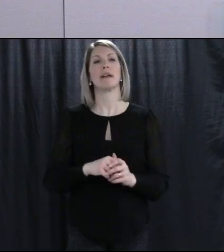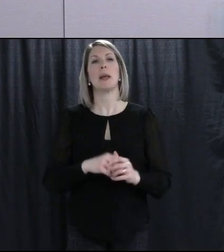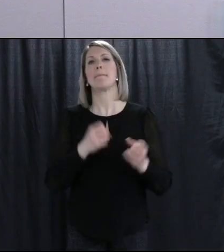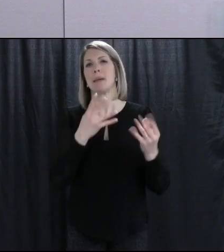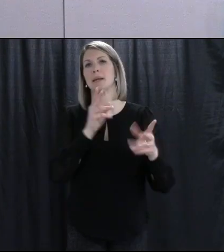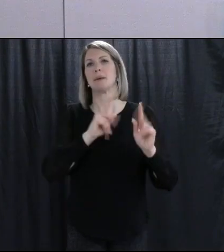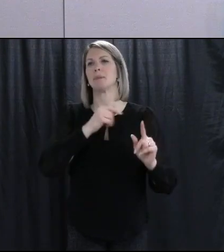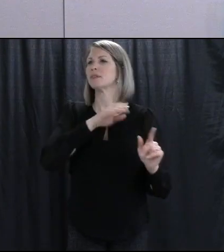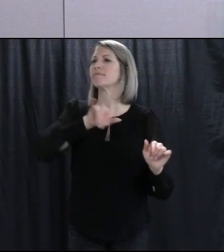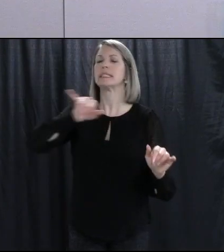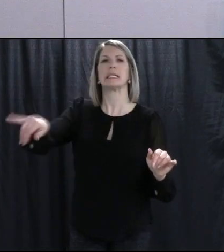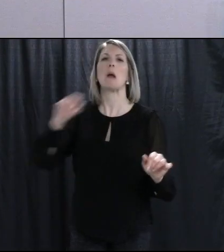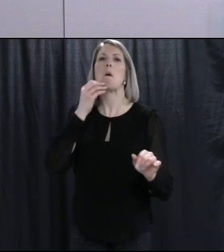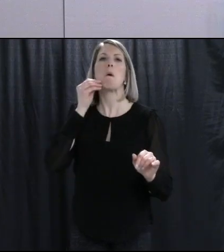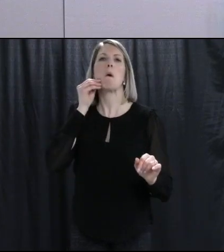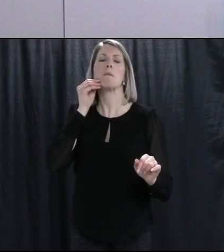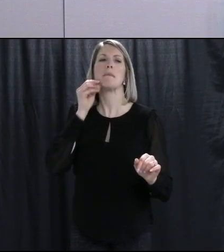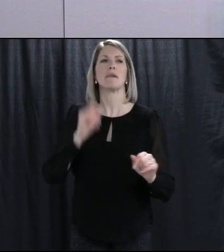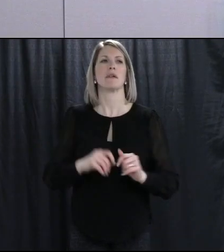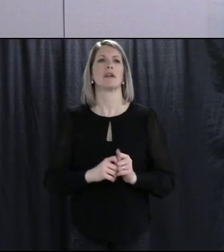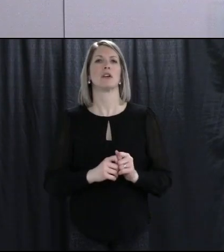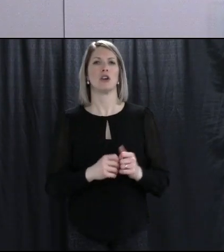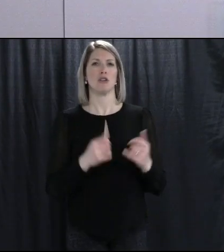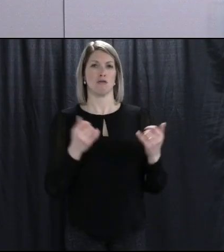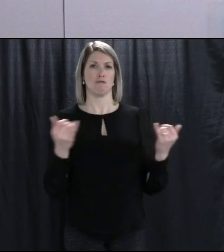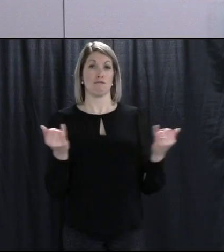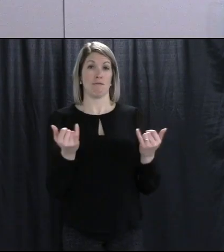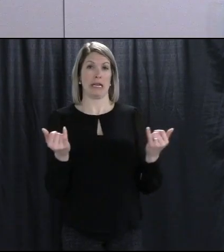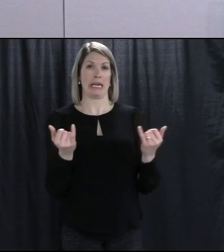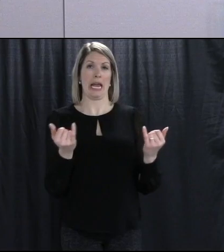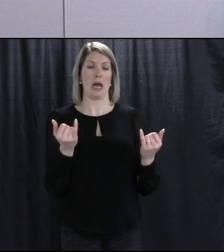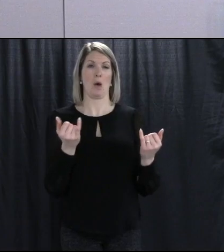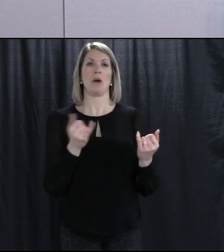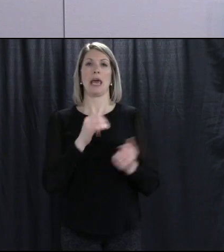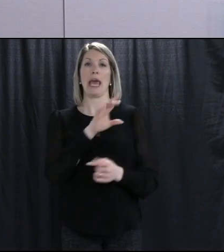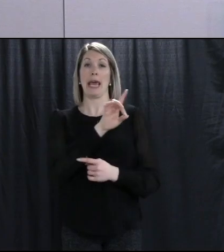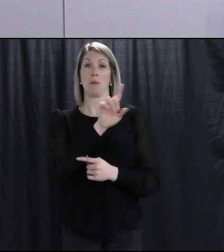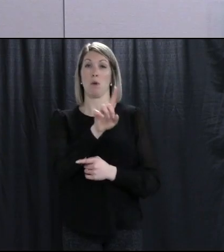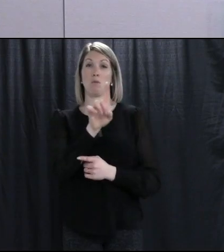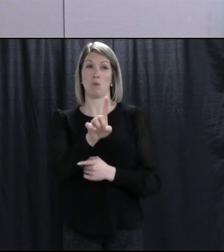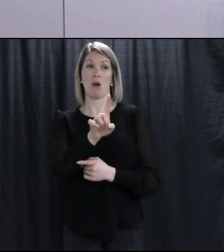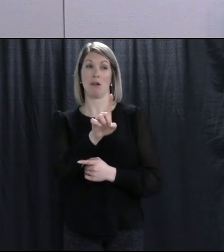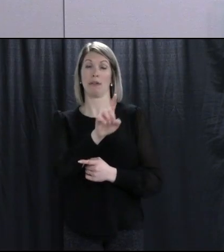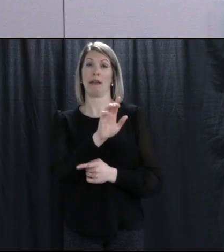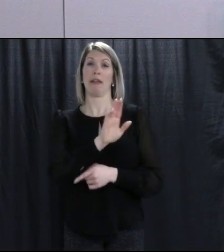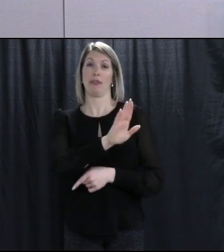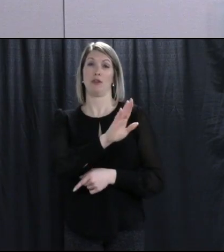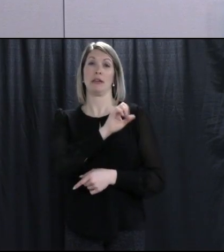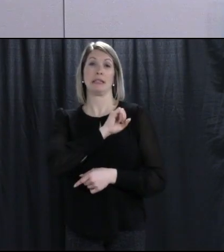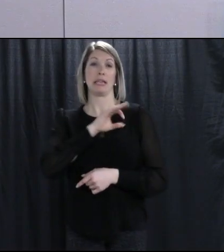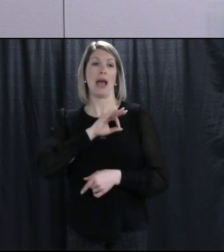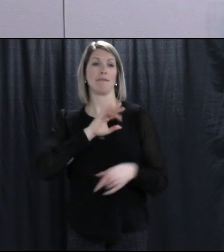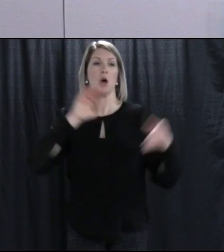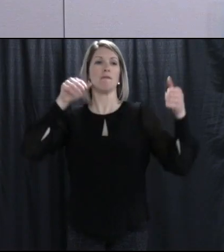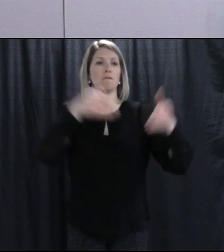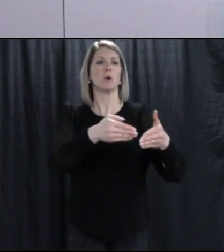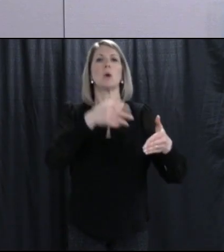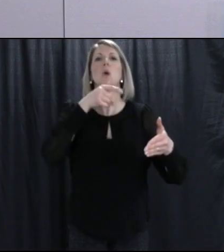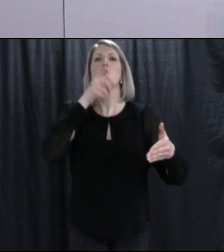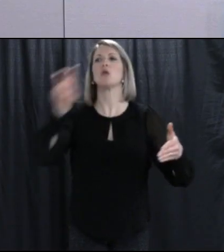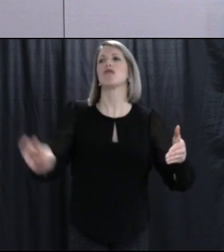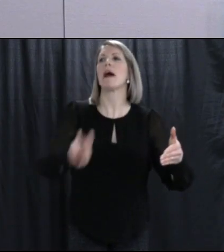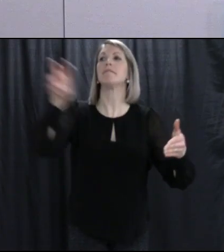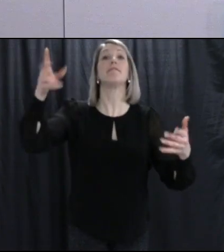our testing is focusing on international travel. That is where the biggest risk is for import of